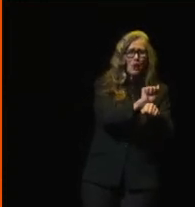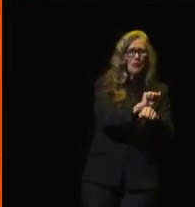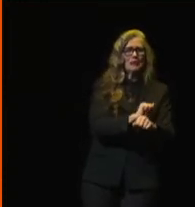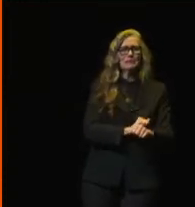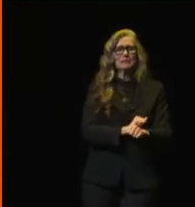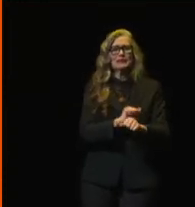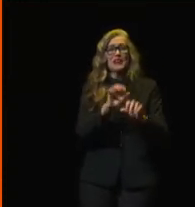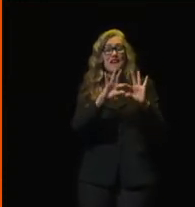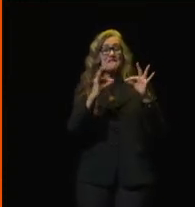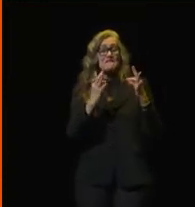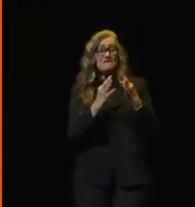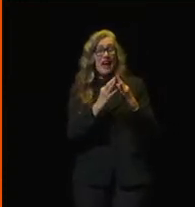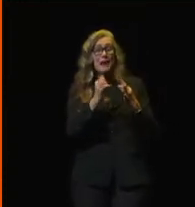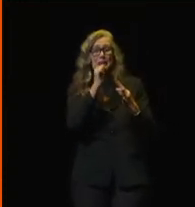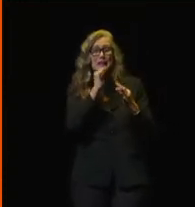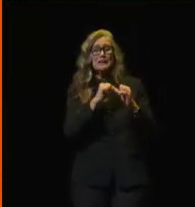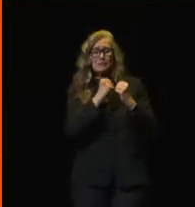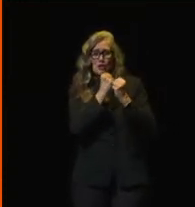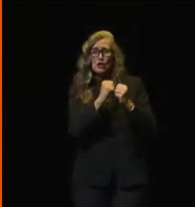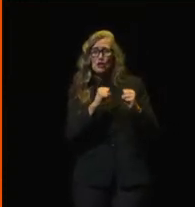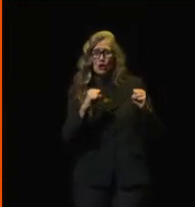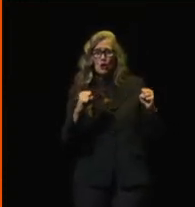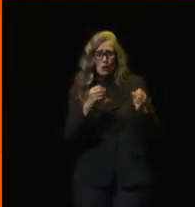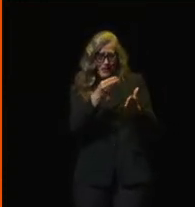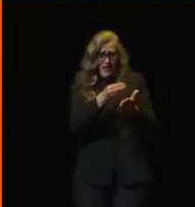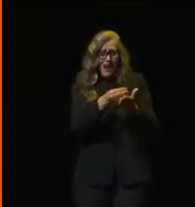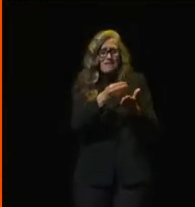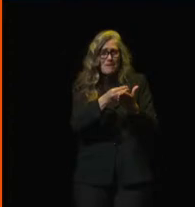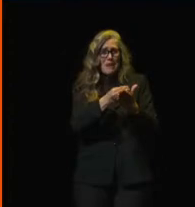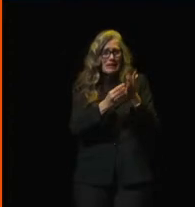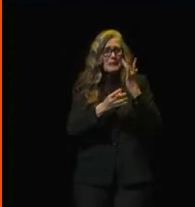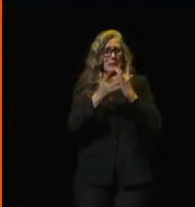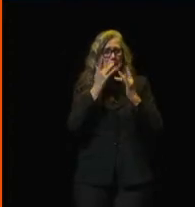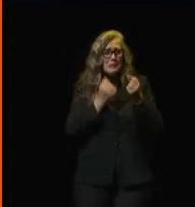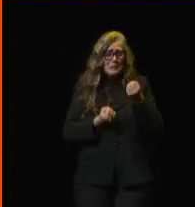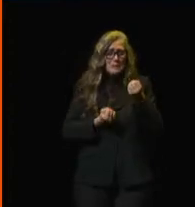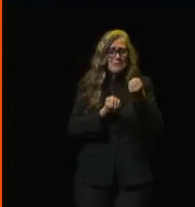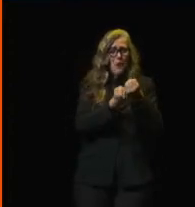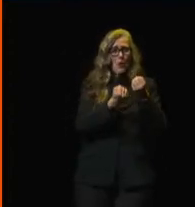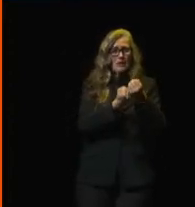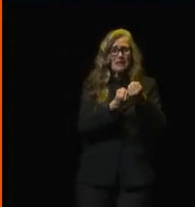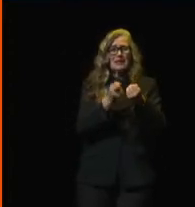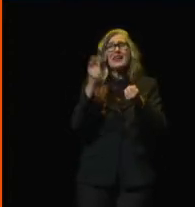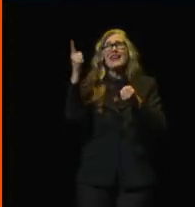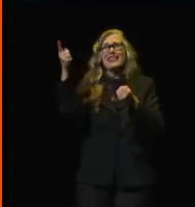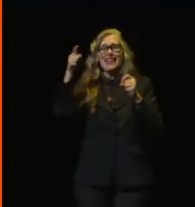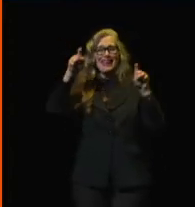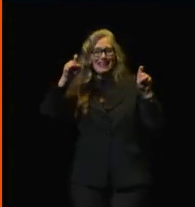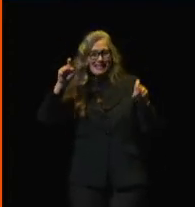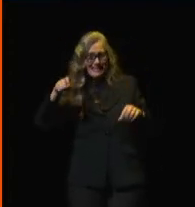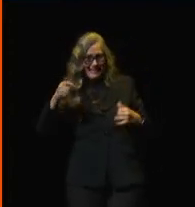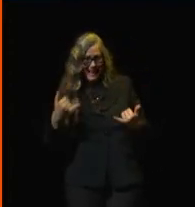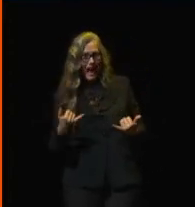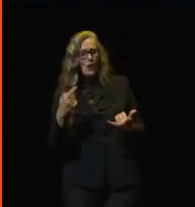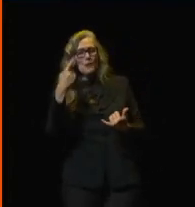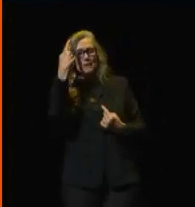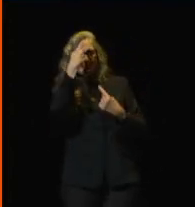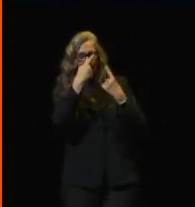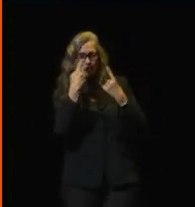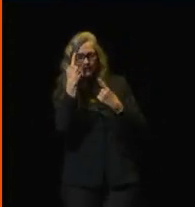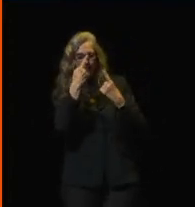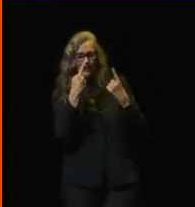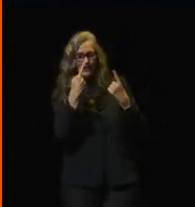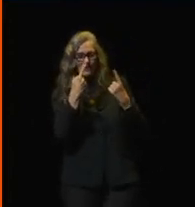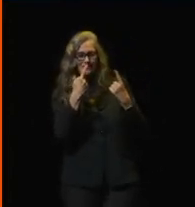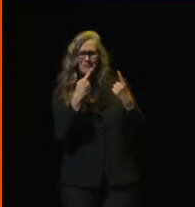And we can all thank Ady for that. The Fed Up campaign is just one example of how Ady